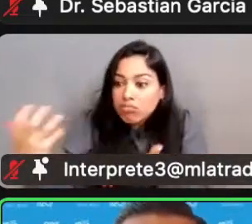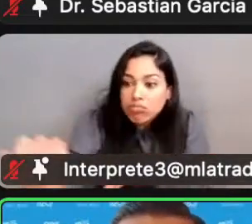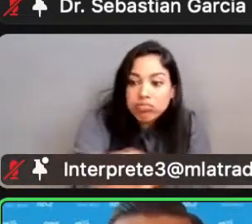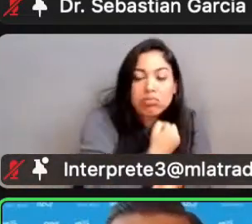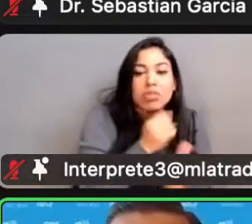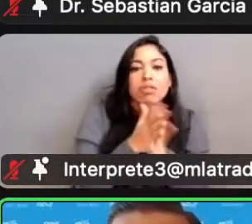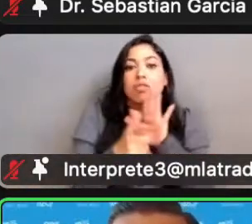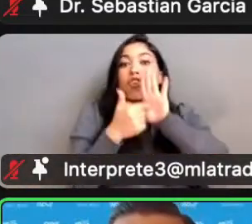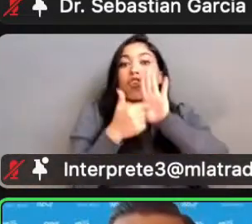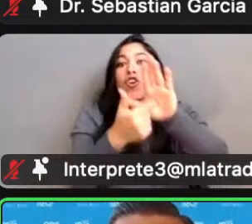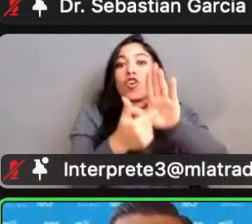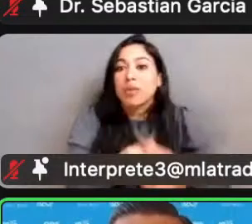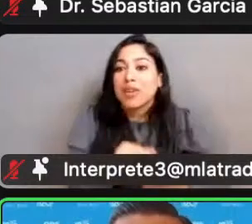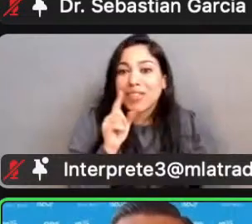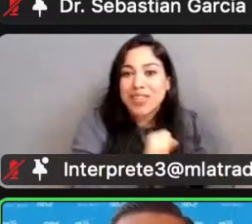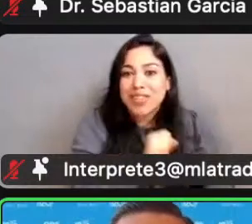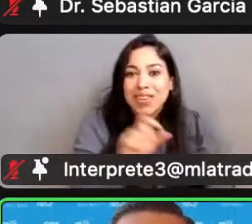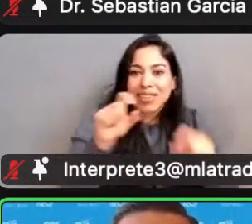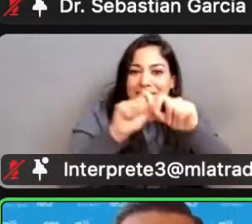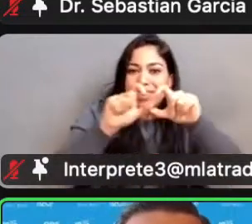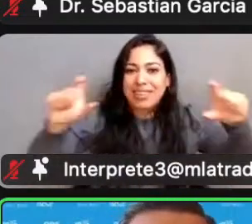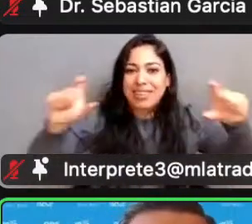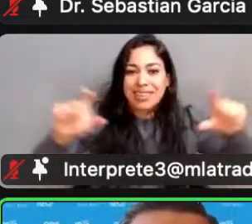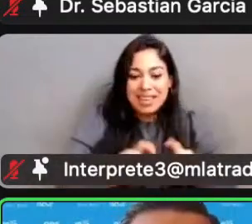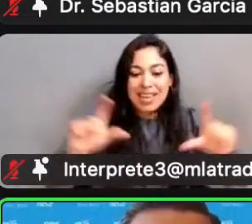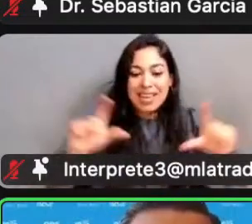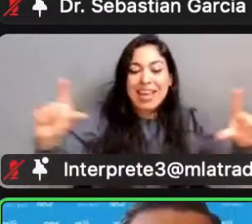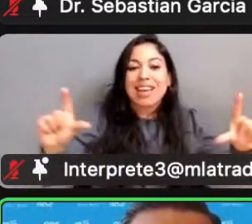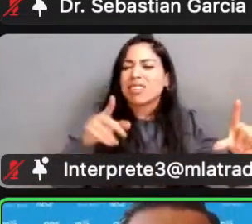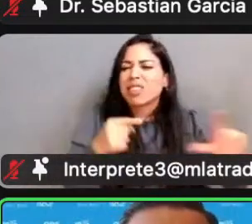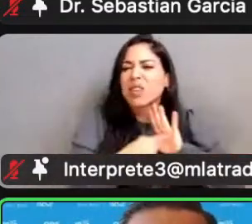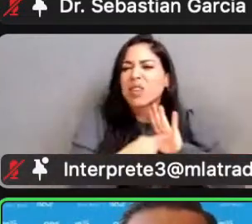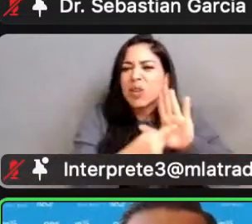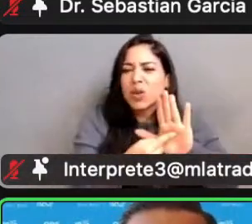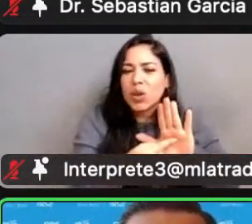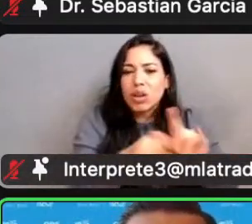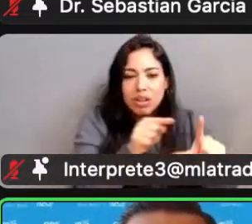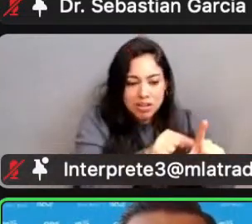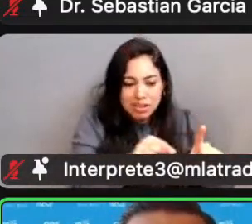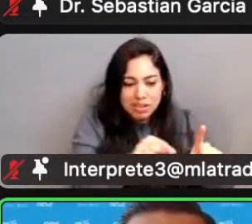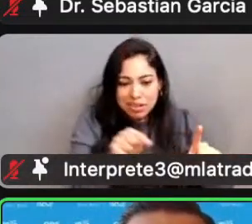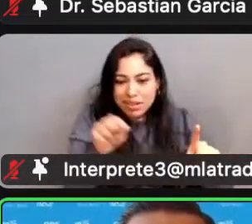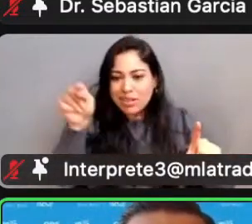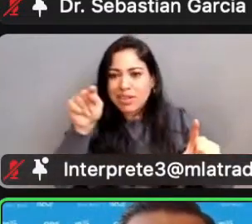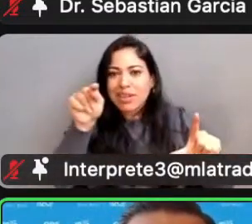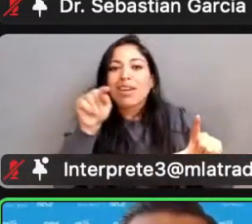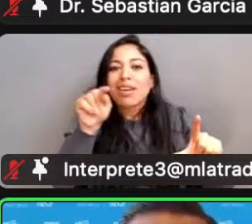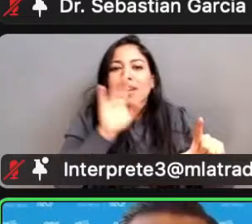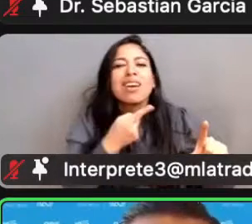is here in quintiles on the upper part. It is represented in concentration curves